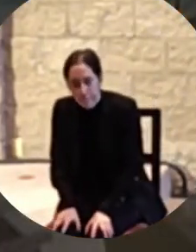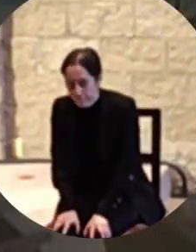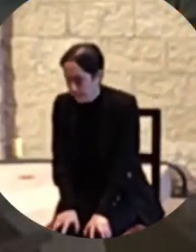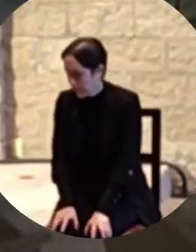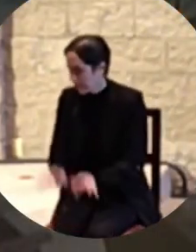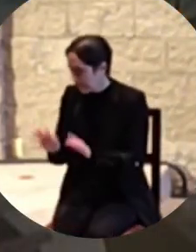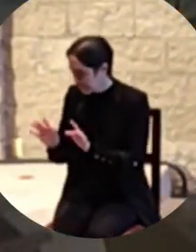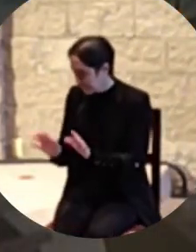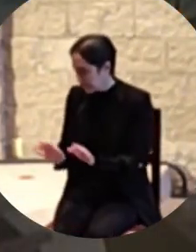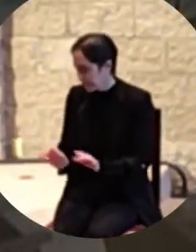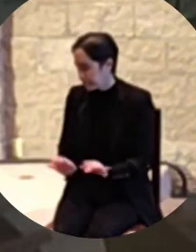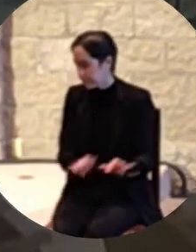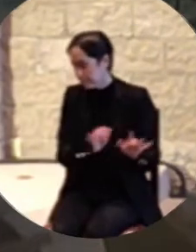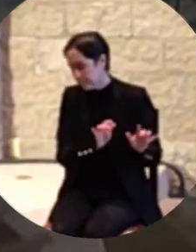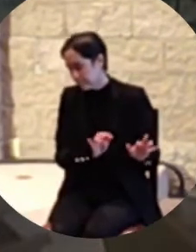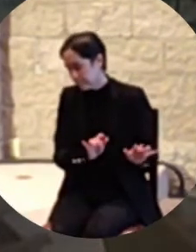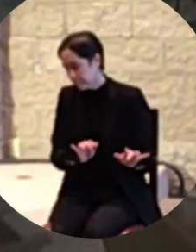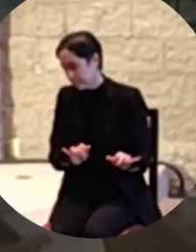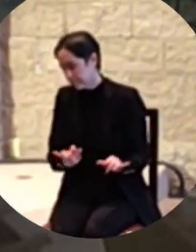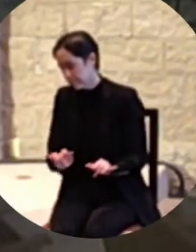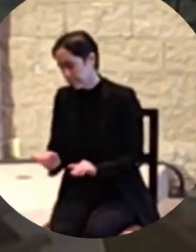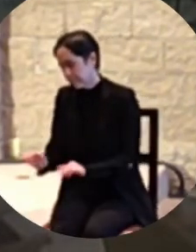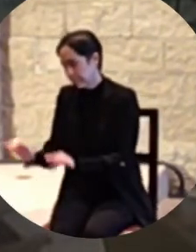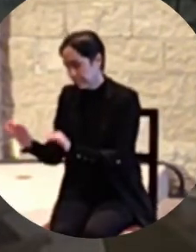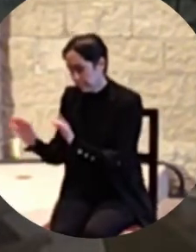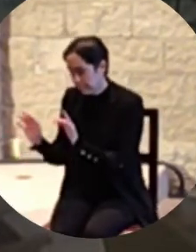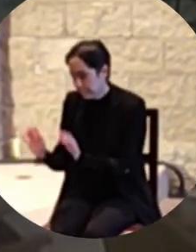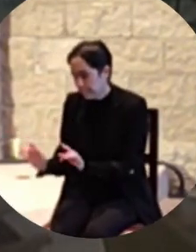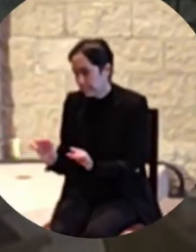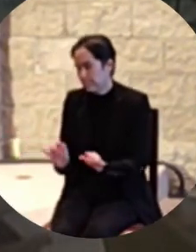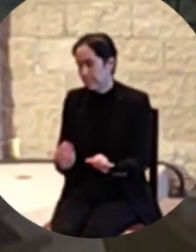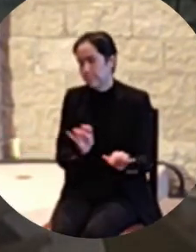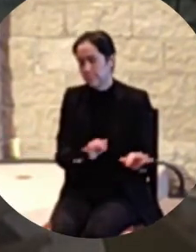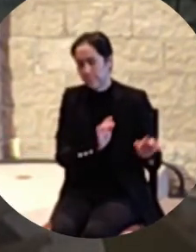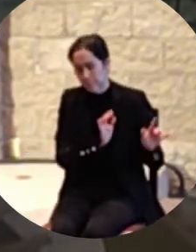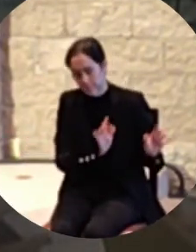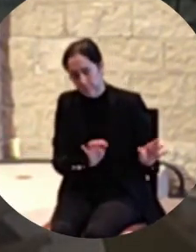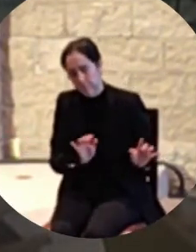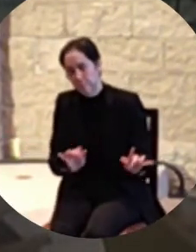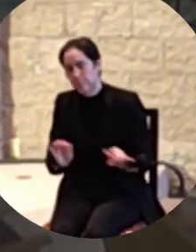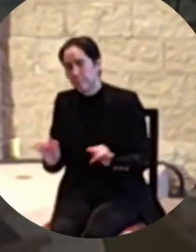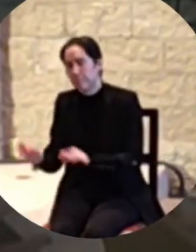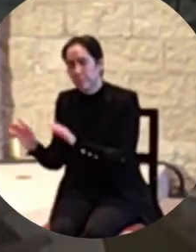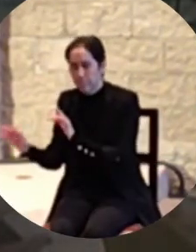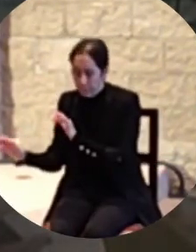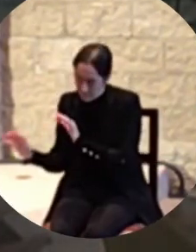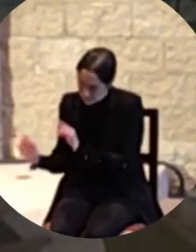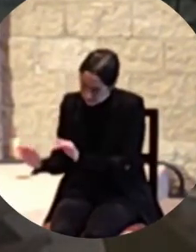Thank you.